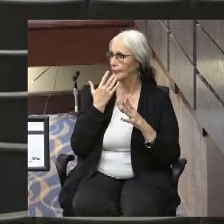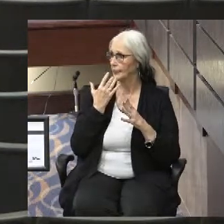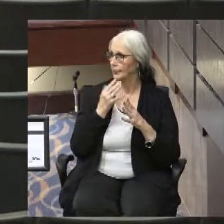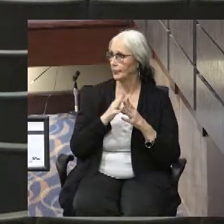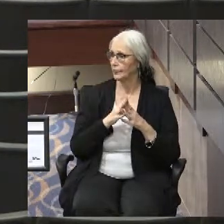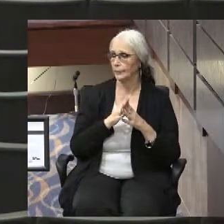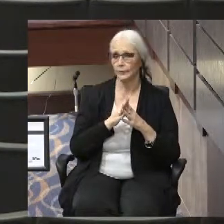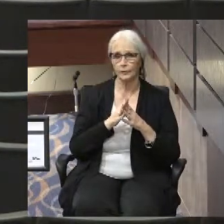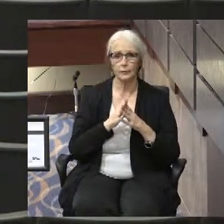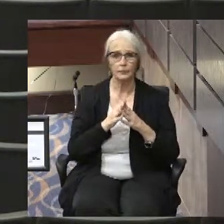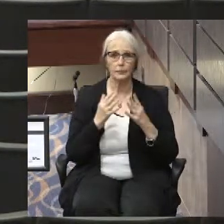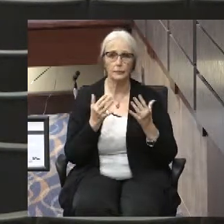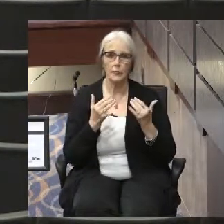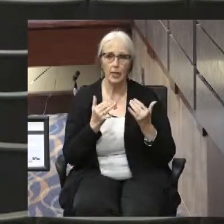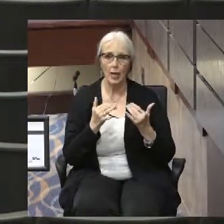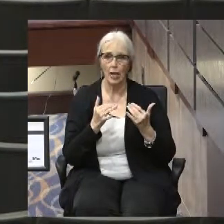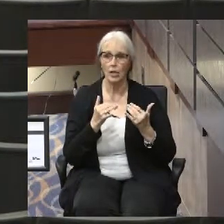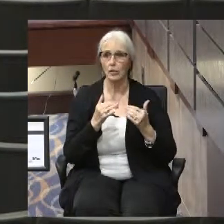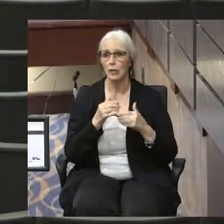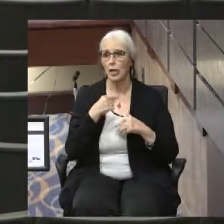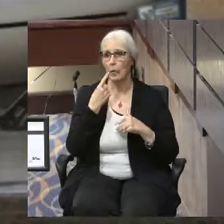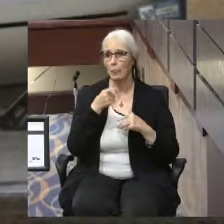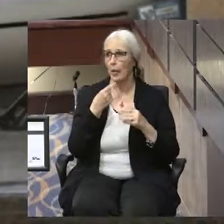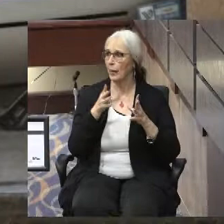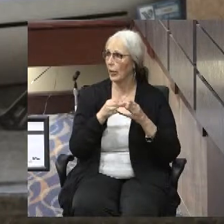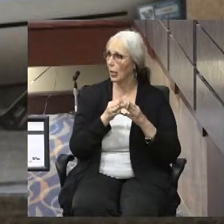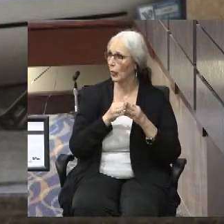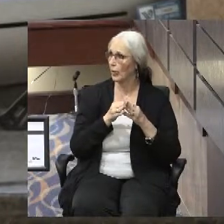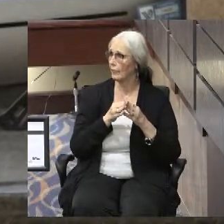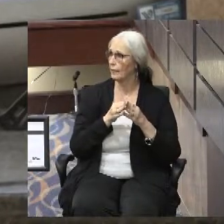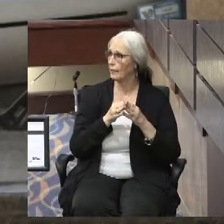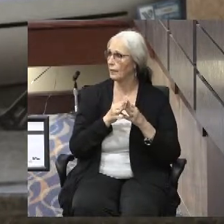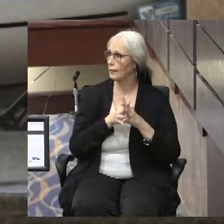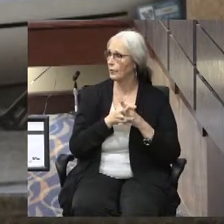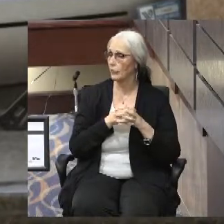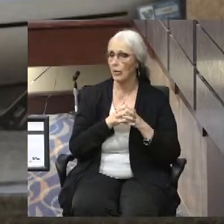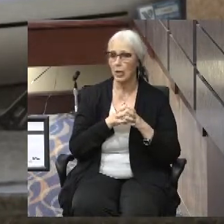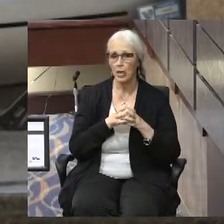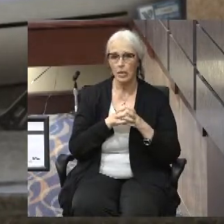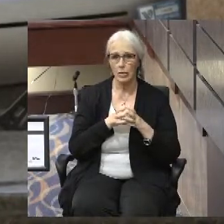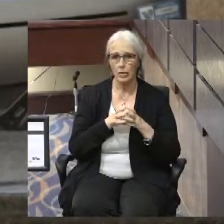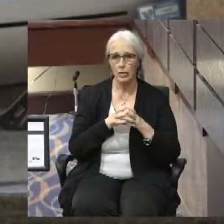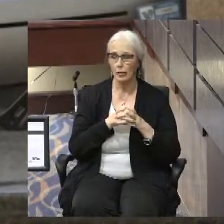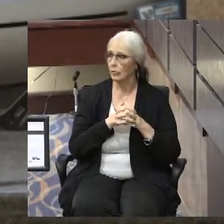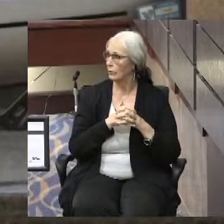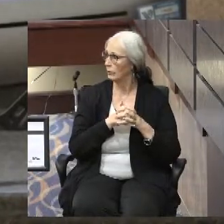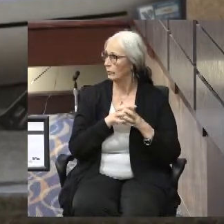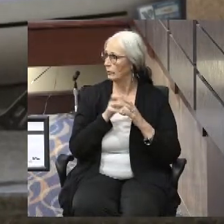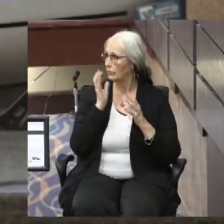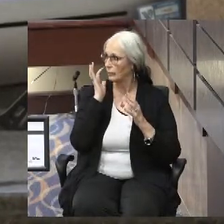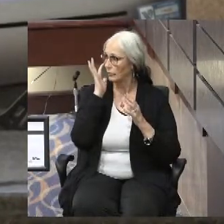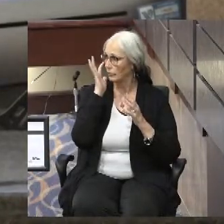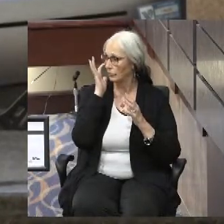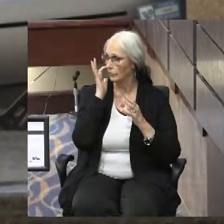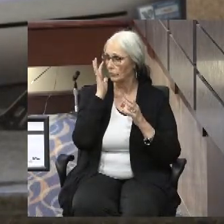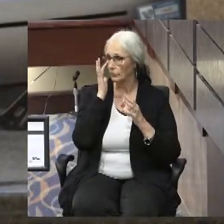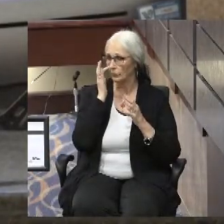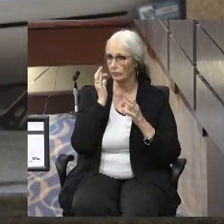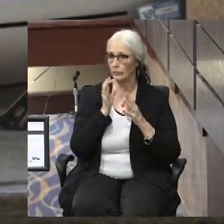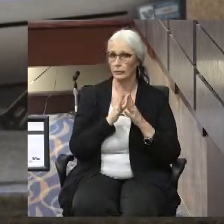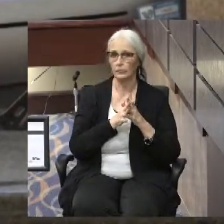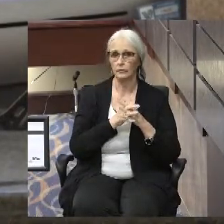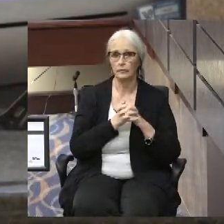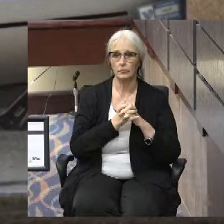All right, we will now transition to the public hearing portion of the meeting. I believe Clint Peters is going to help us through that.